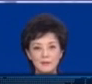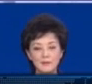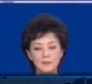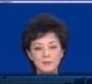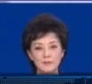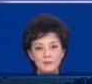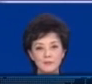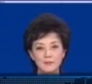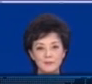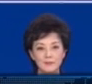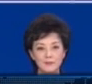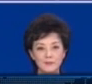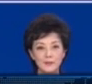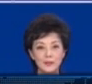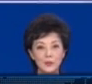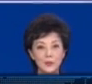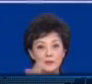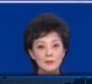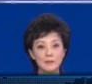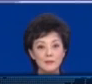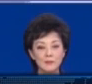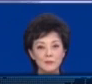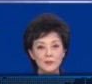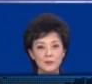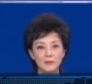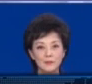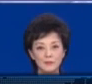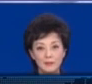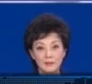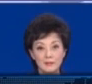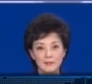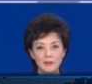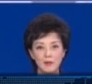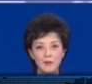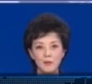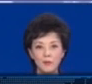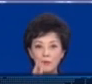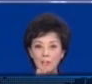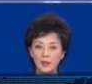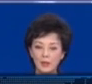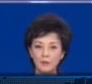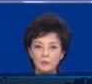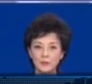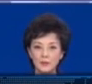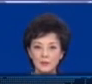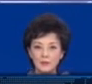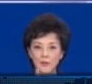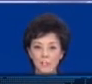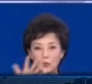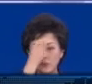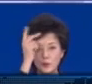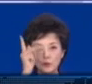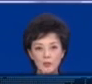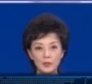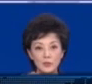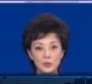concentration principle, and also we take proactive actions and make use of TCM as well as the